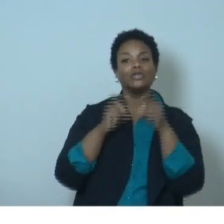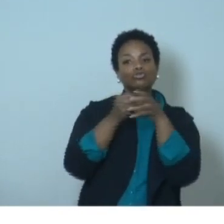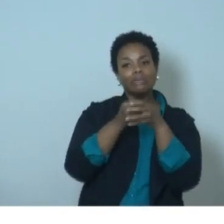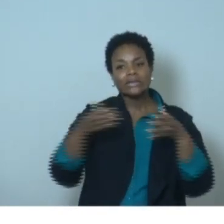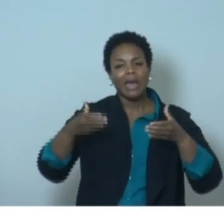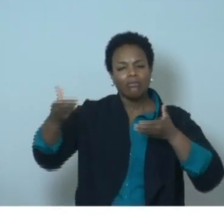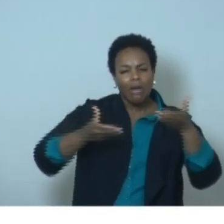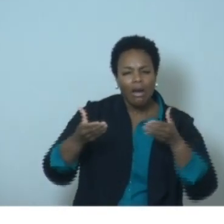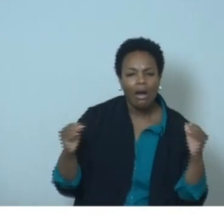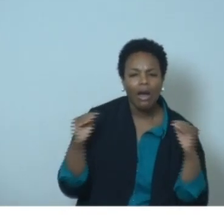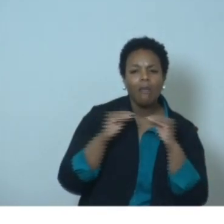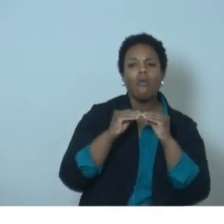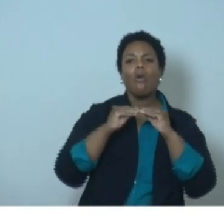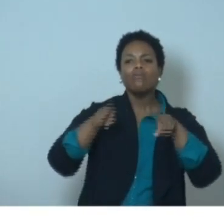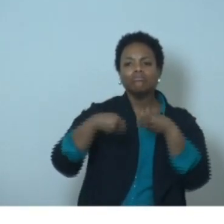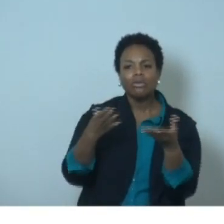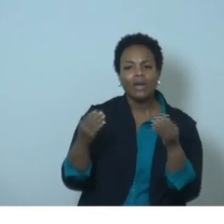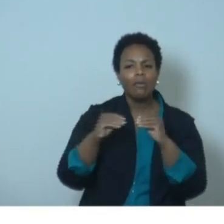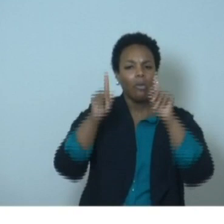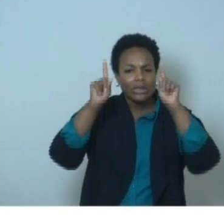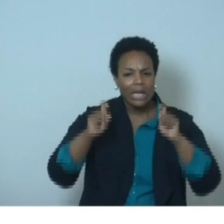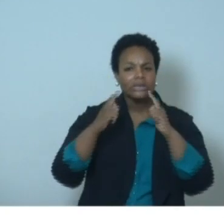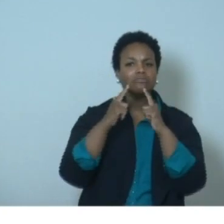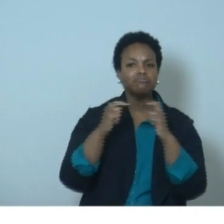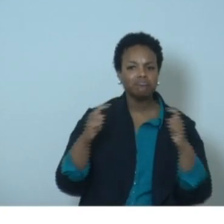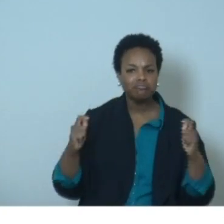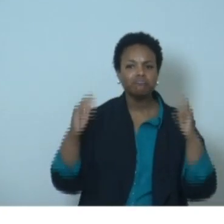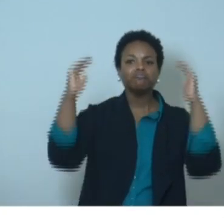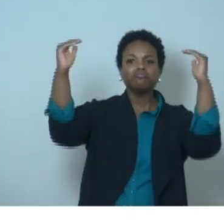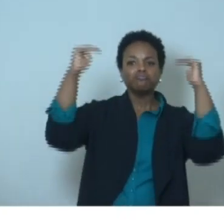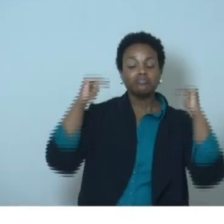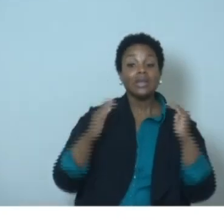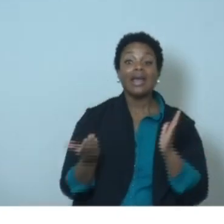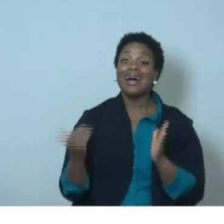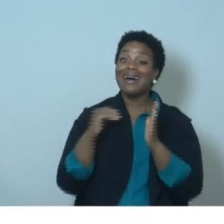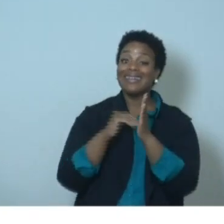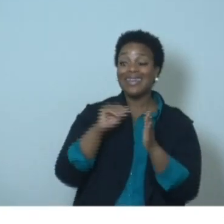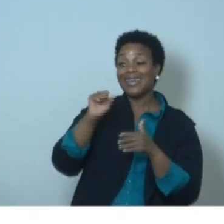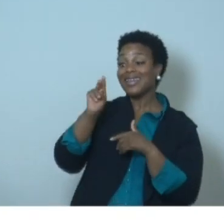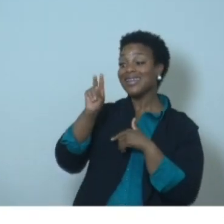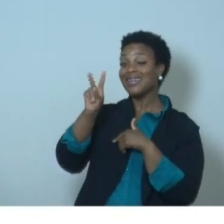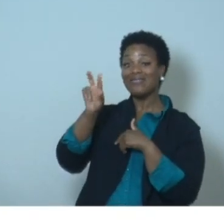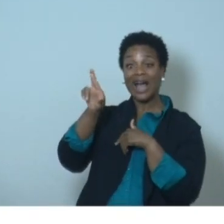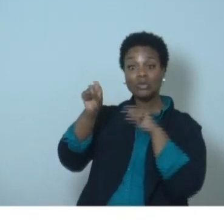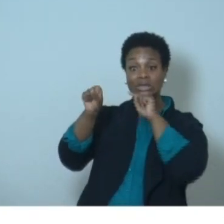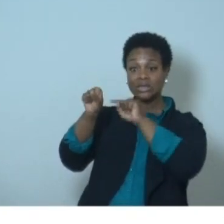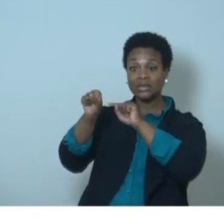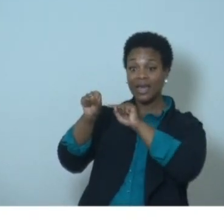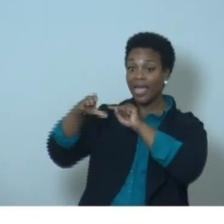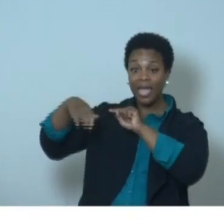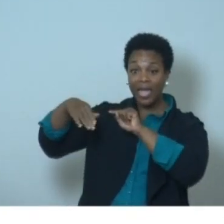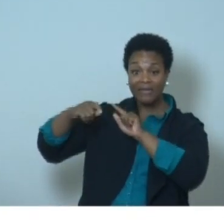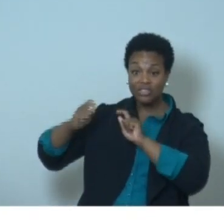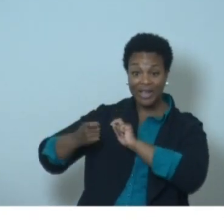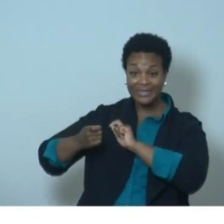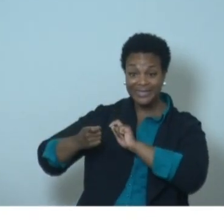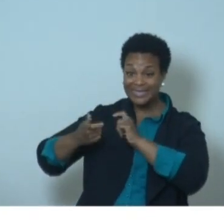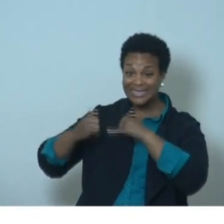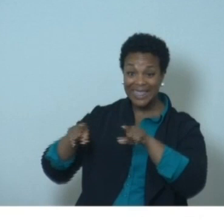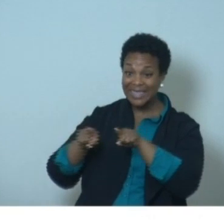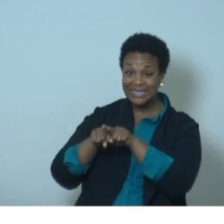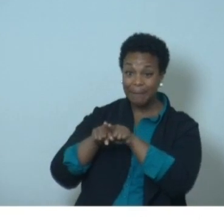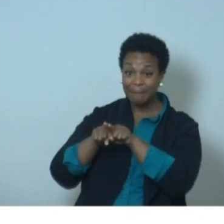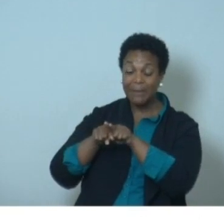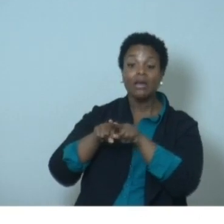weeks. And we're doing well with the delivery system capacity. But again, the virus is the virus. It has not changed. Stay at home, wash your